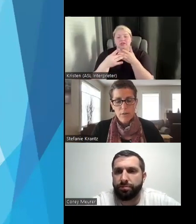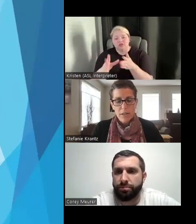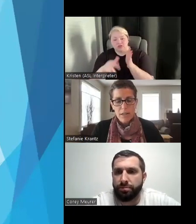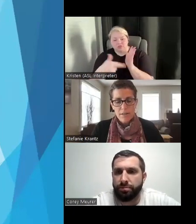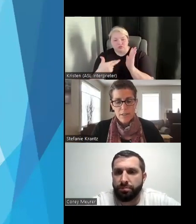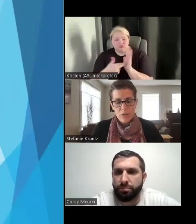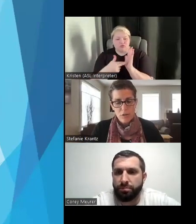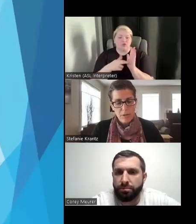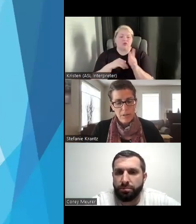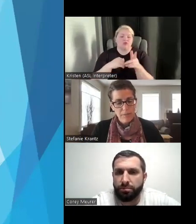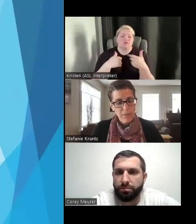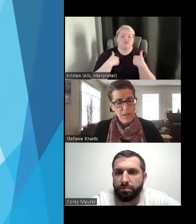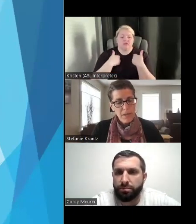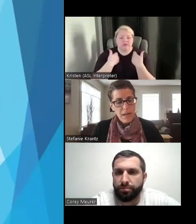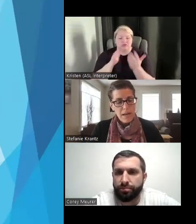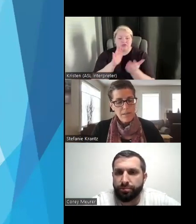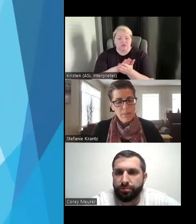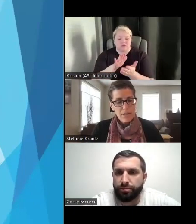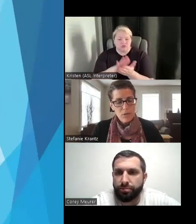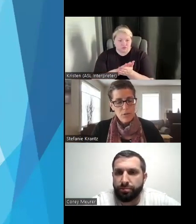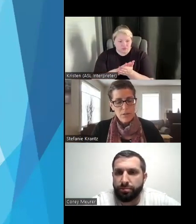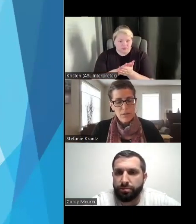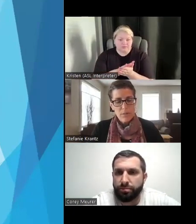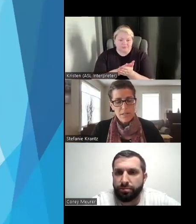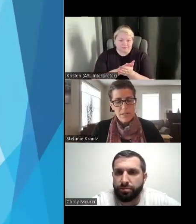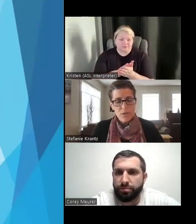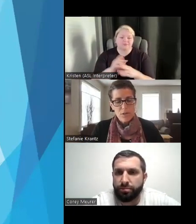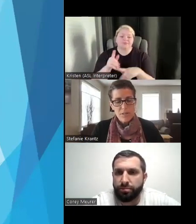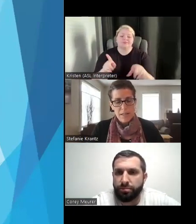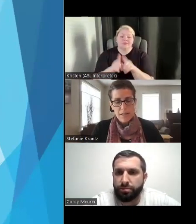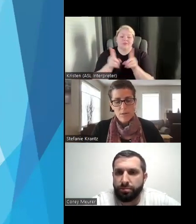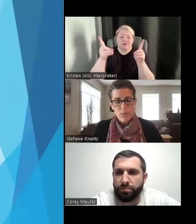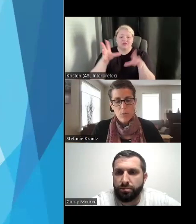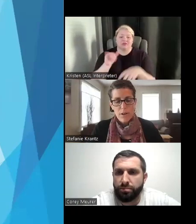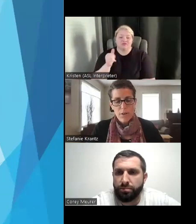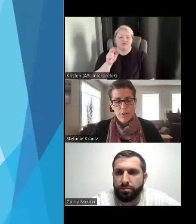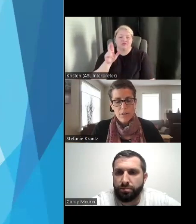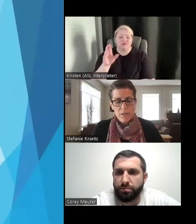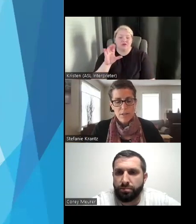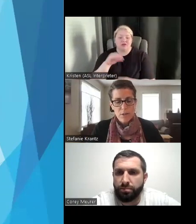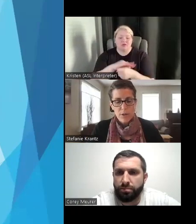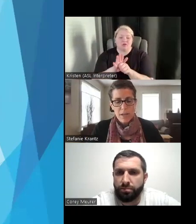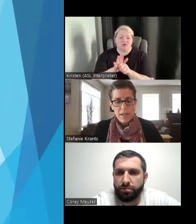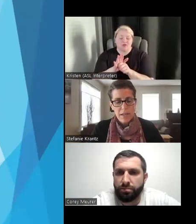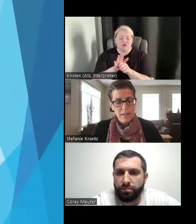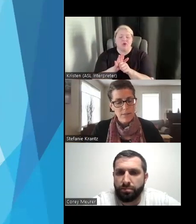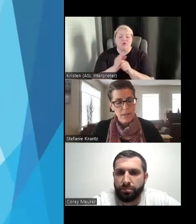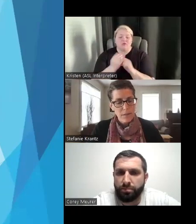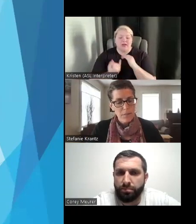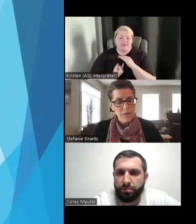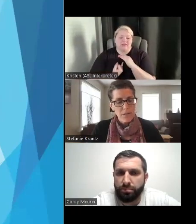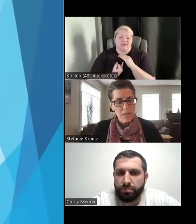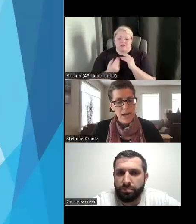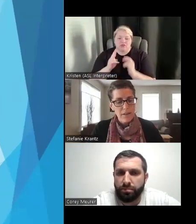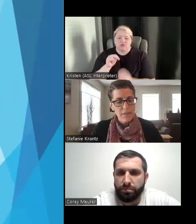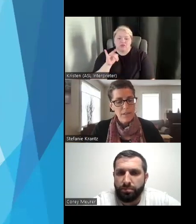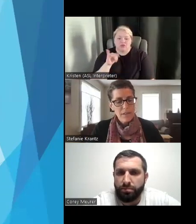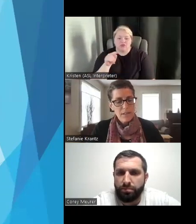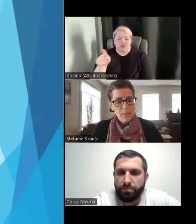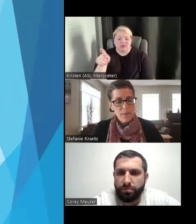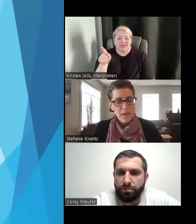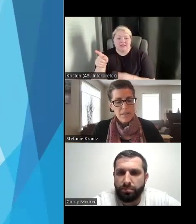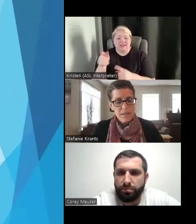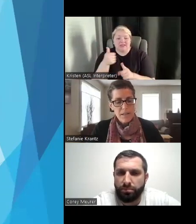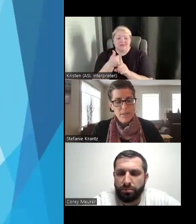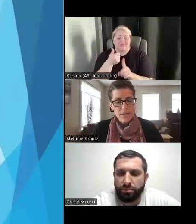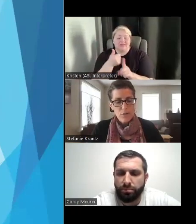JRI COVID Isolation Unit. As an administrator in the residential settings, Corey focused on the training and development of staff